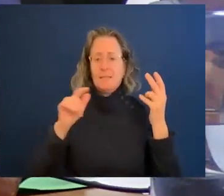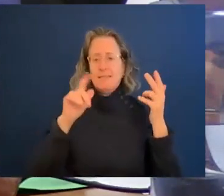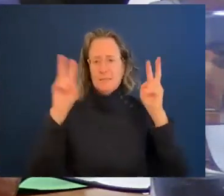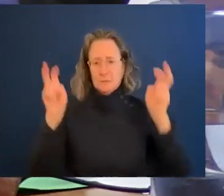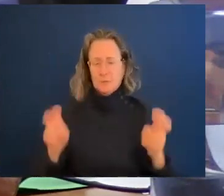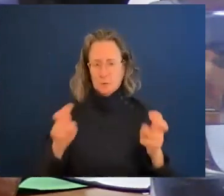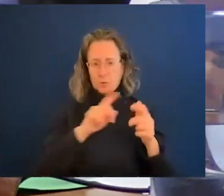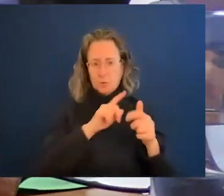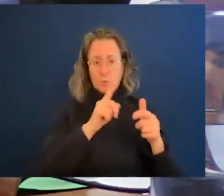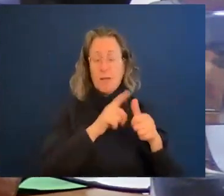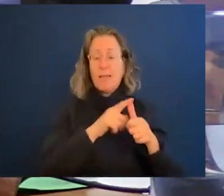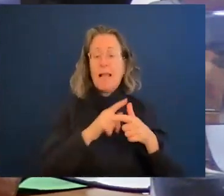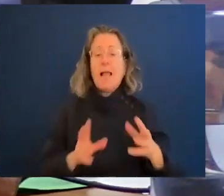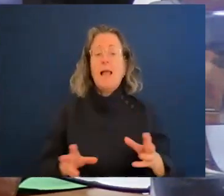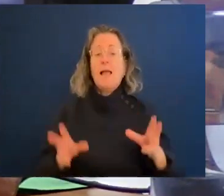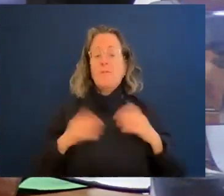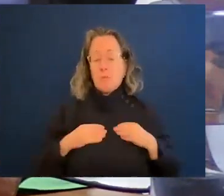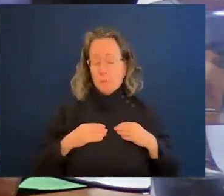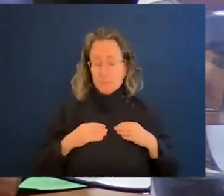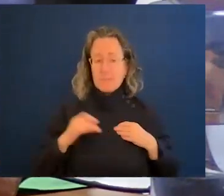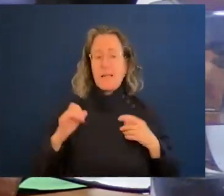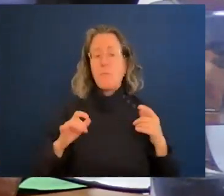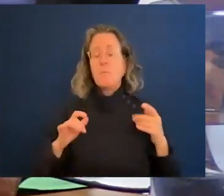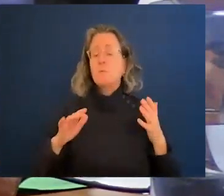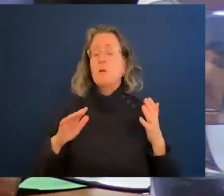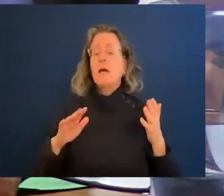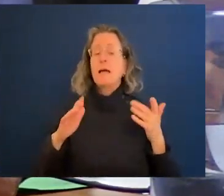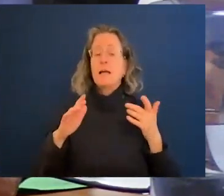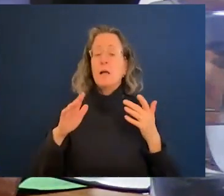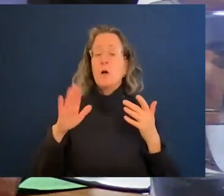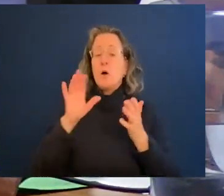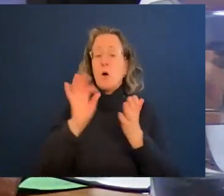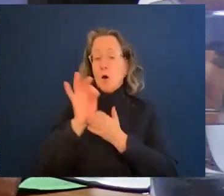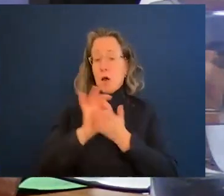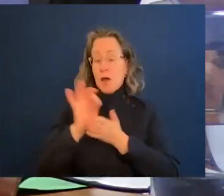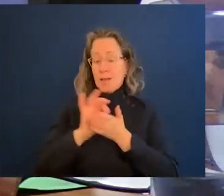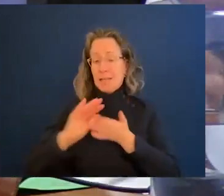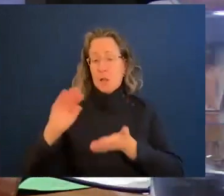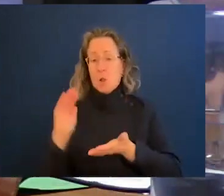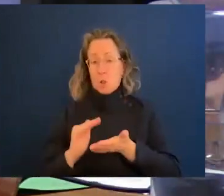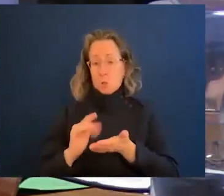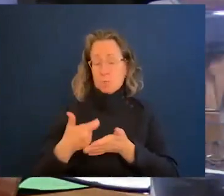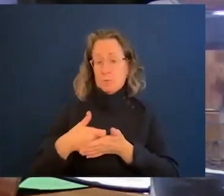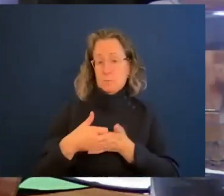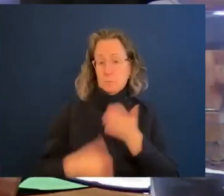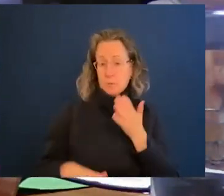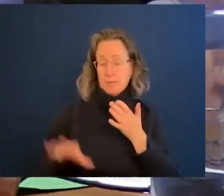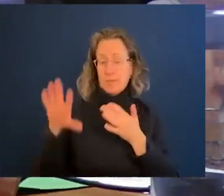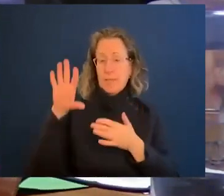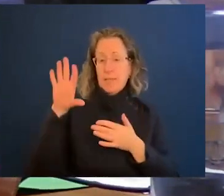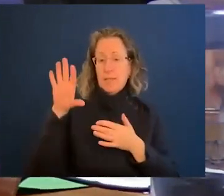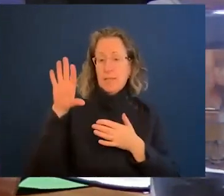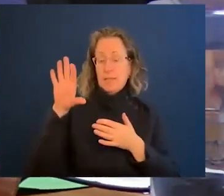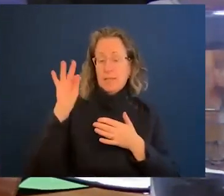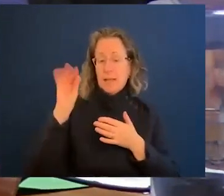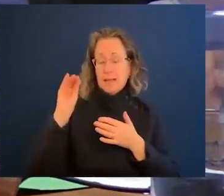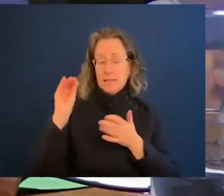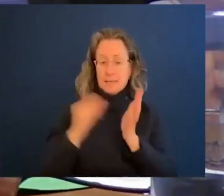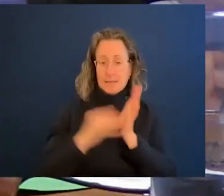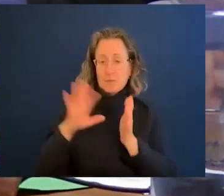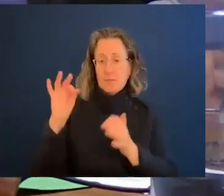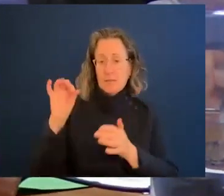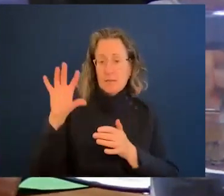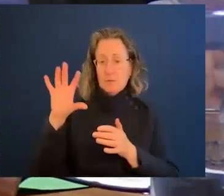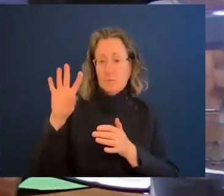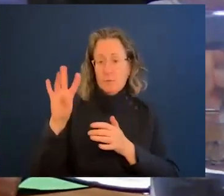the next three fiscal years from batchelder Associates PC for a total of 90 945 dollars there